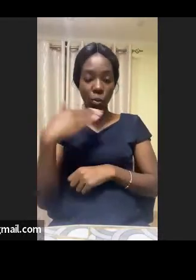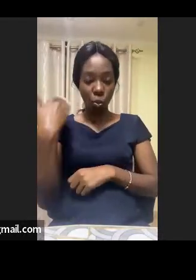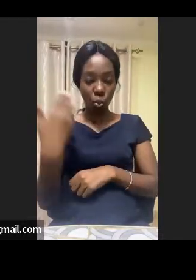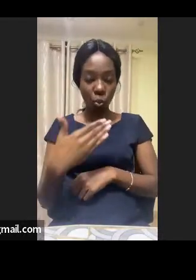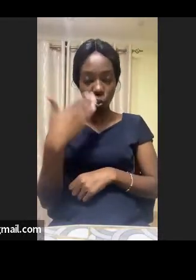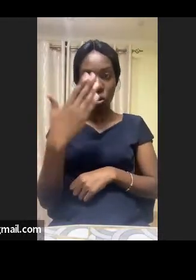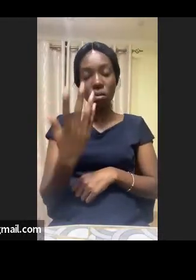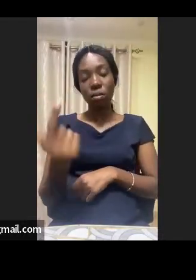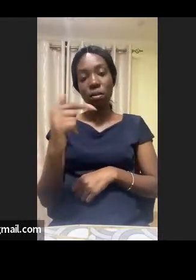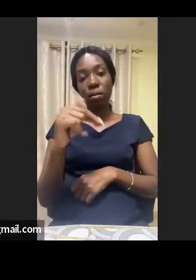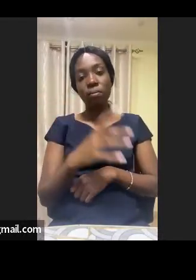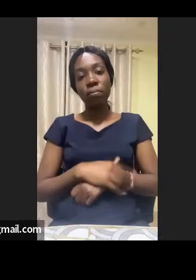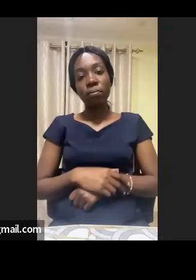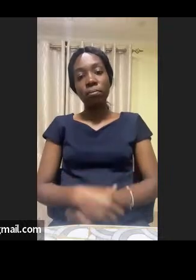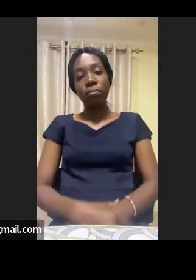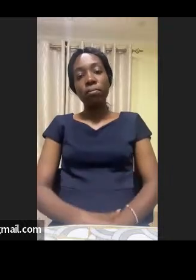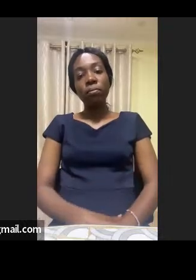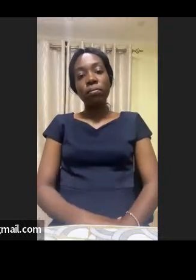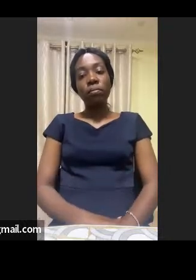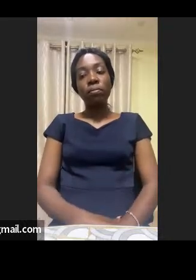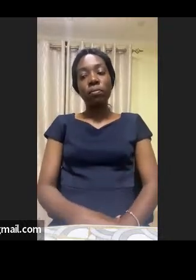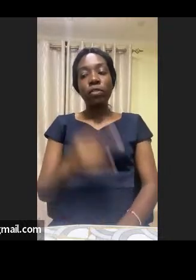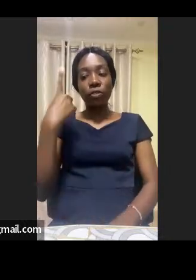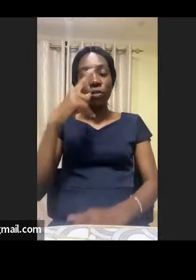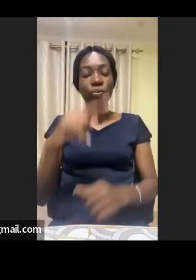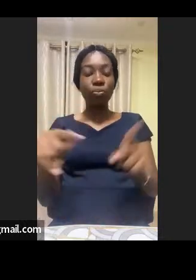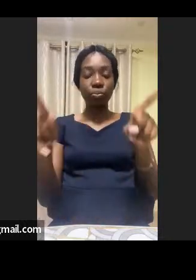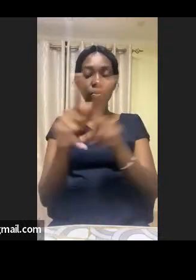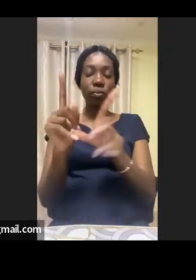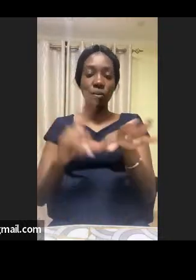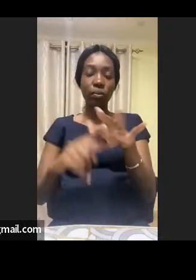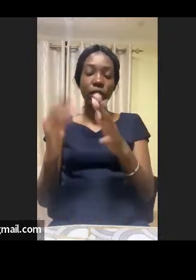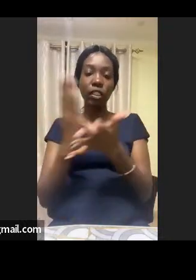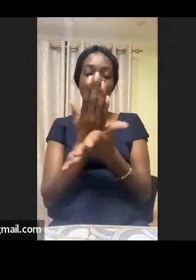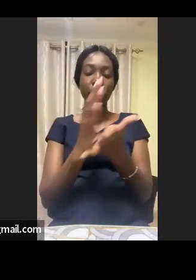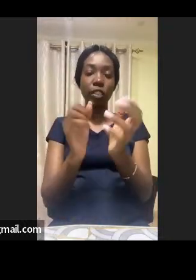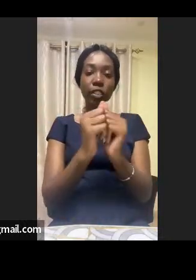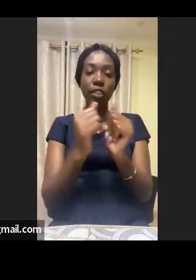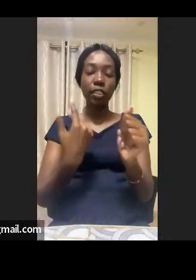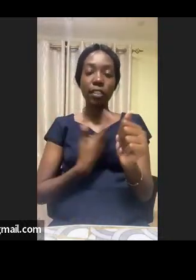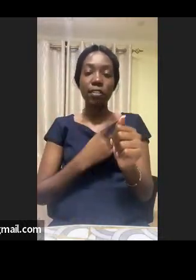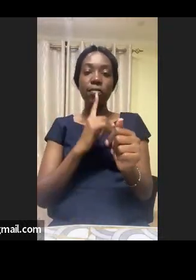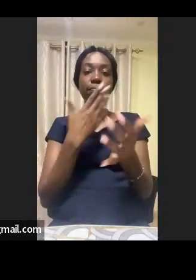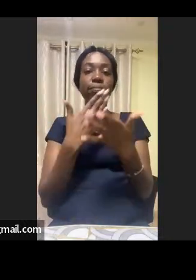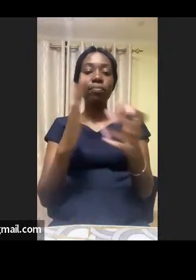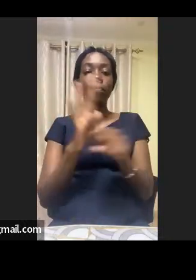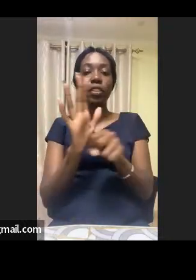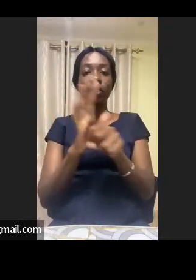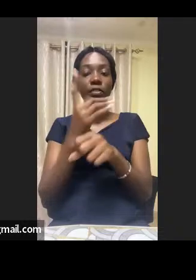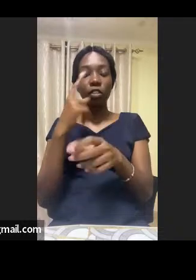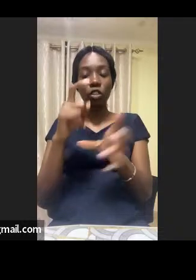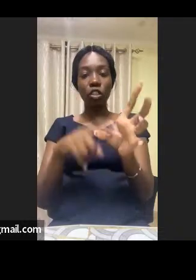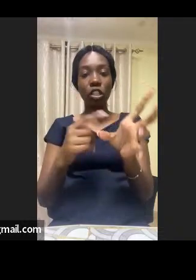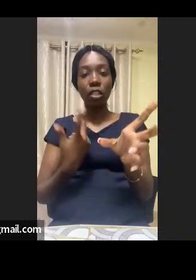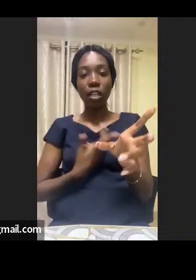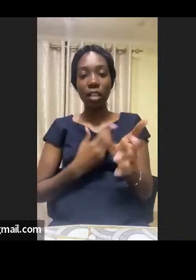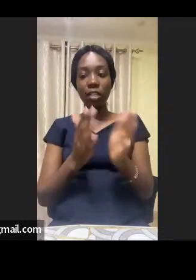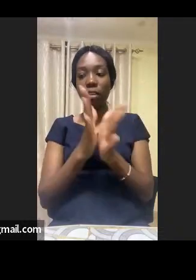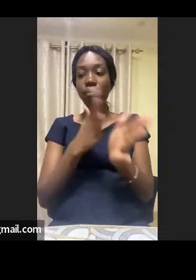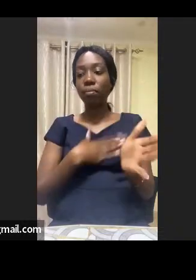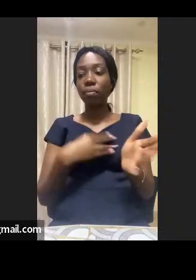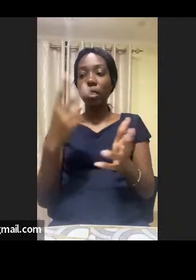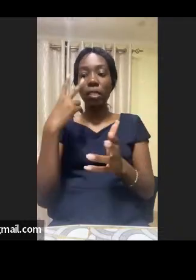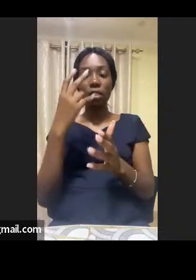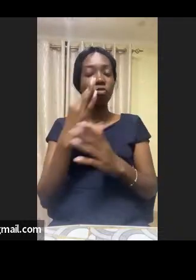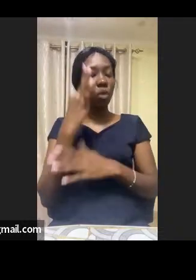here to also just share with us. All right, so thank you very much for joining us, and I look forward to having